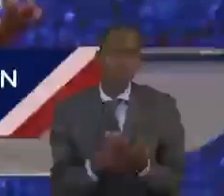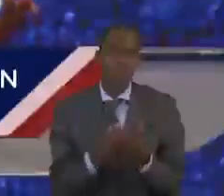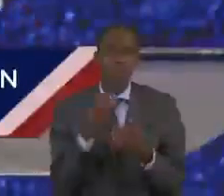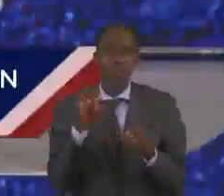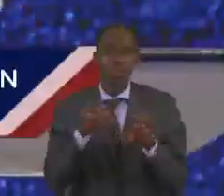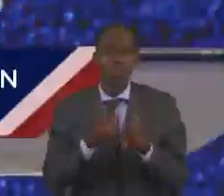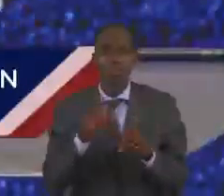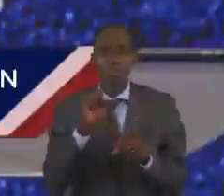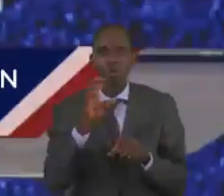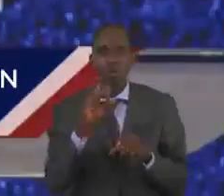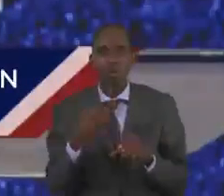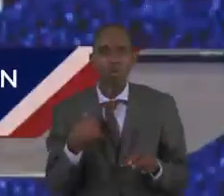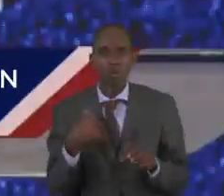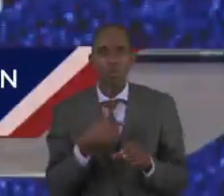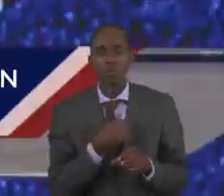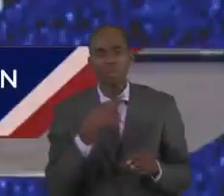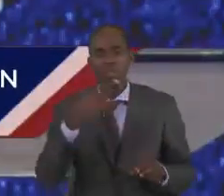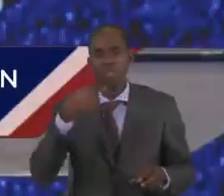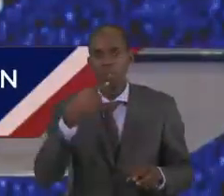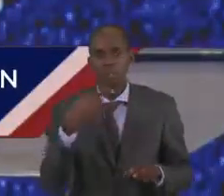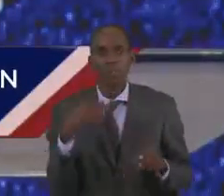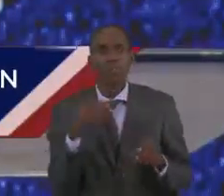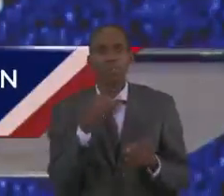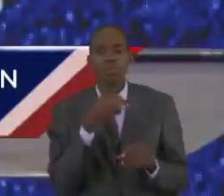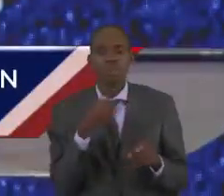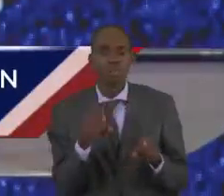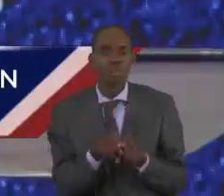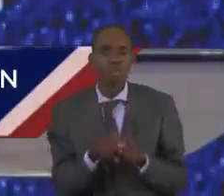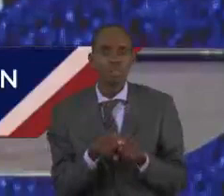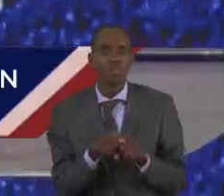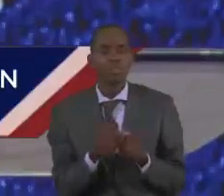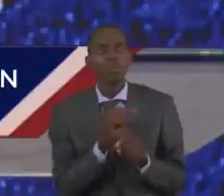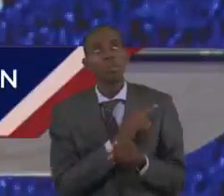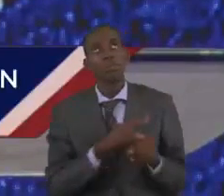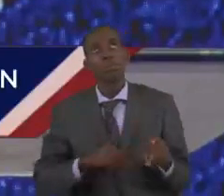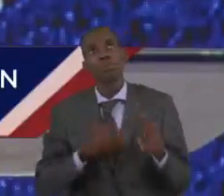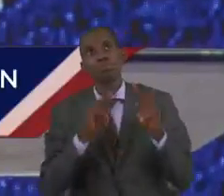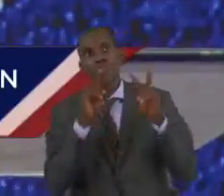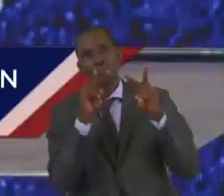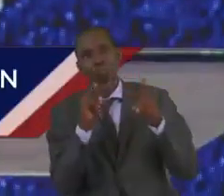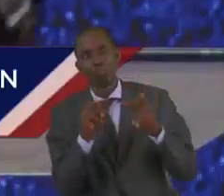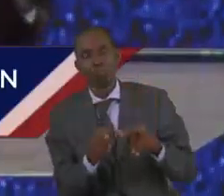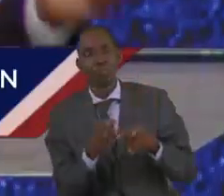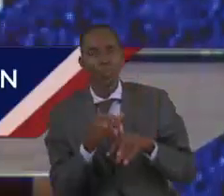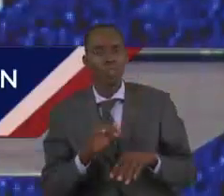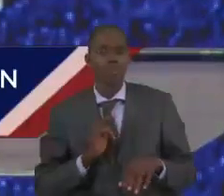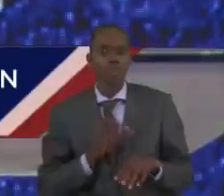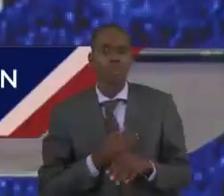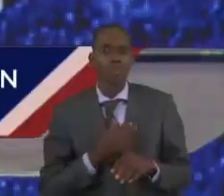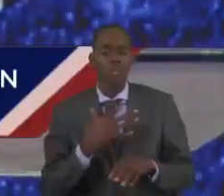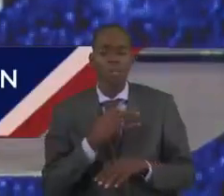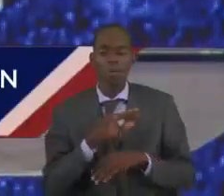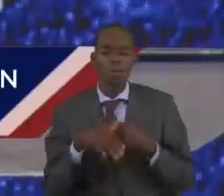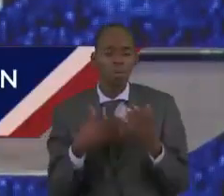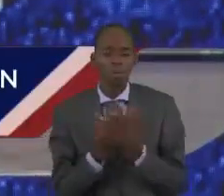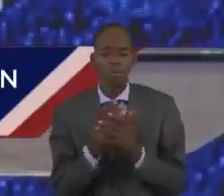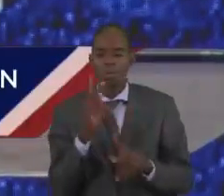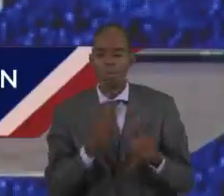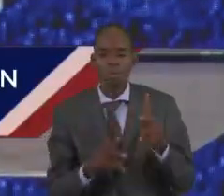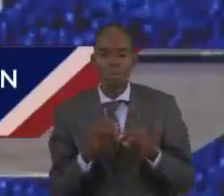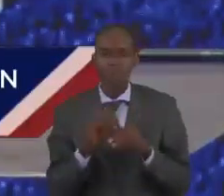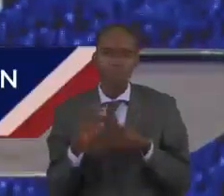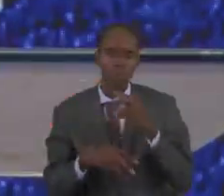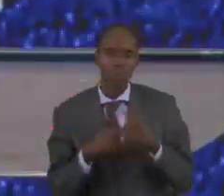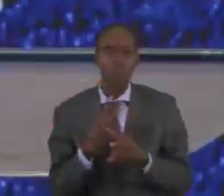so we speak, as God has looked at us, and of all the people in the world, he has